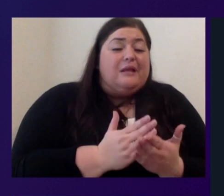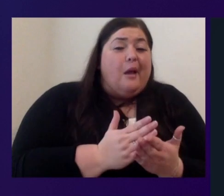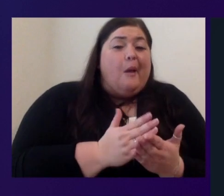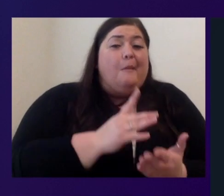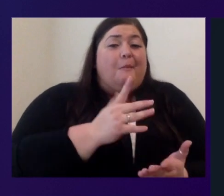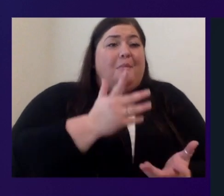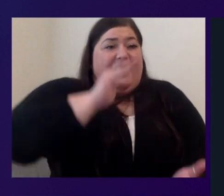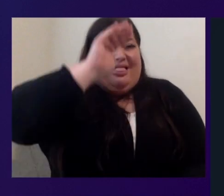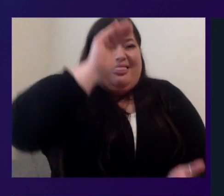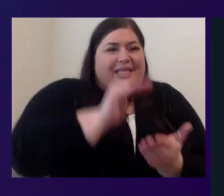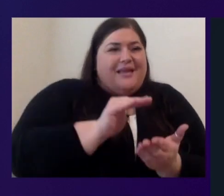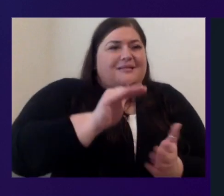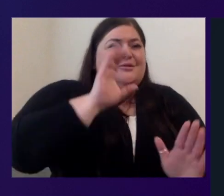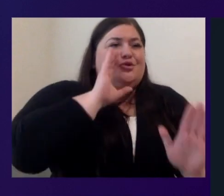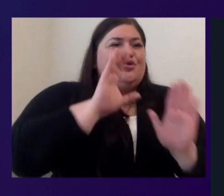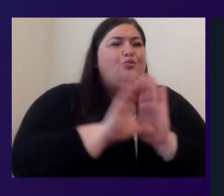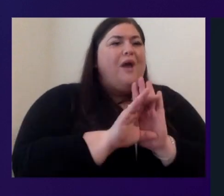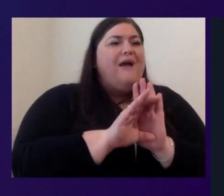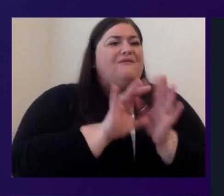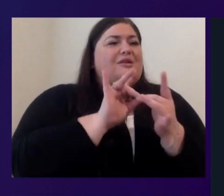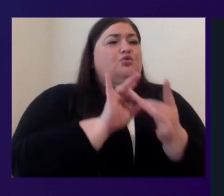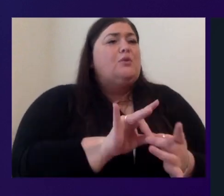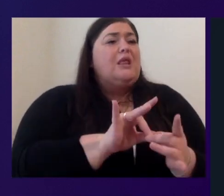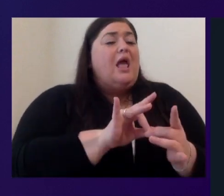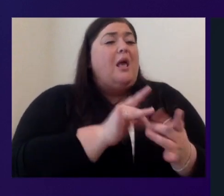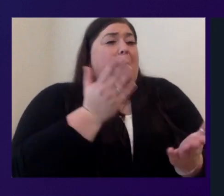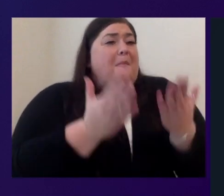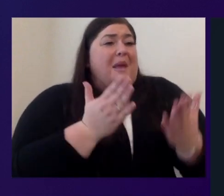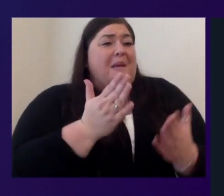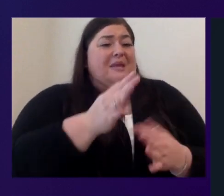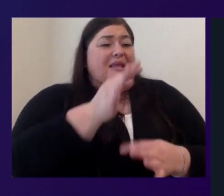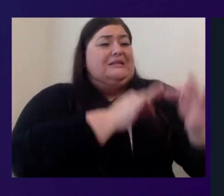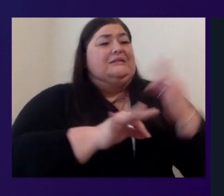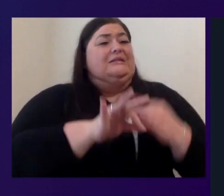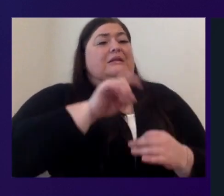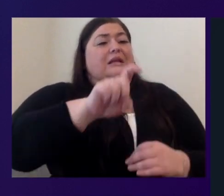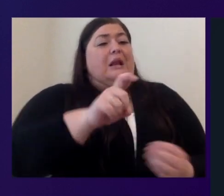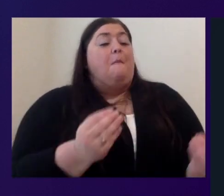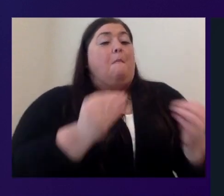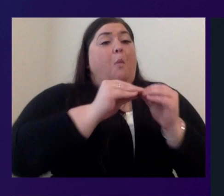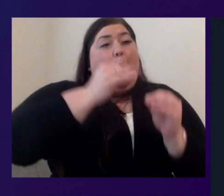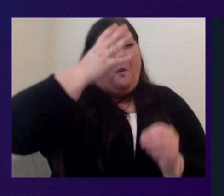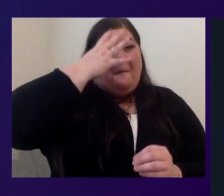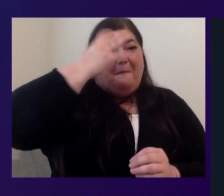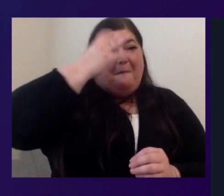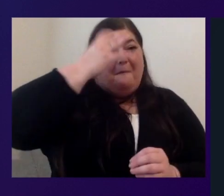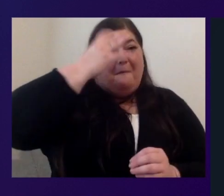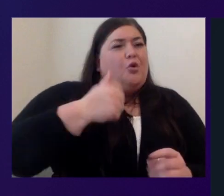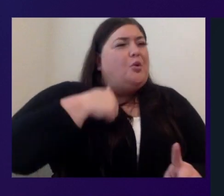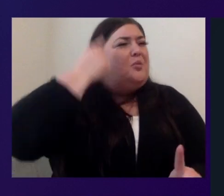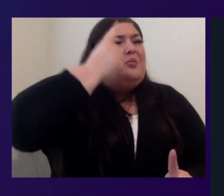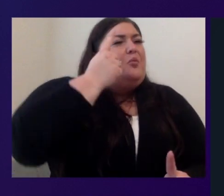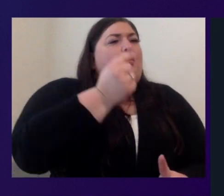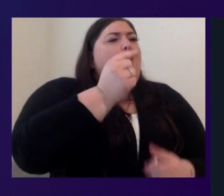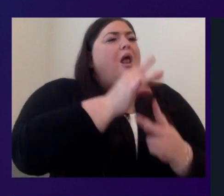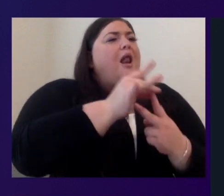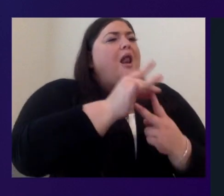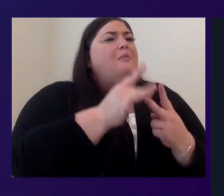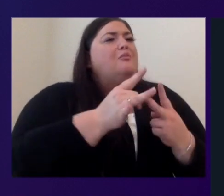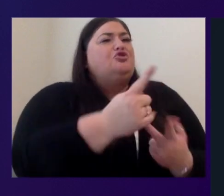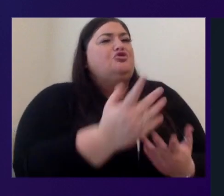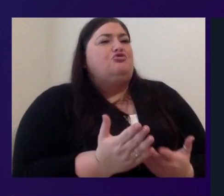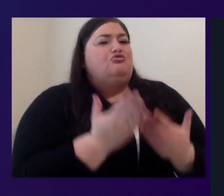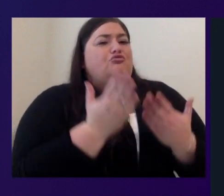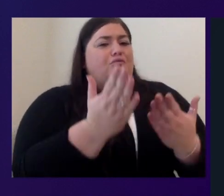graphics related, maybe needs just more memory than others. What kind of options do we have here? Absolutely. So that is, I'll